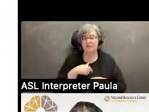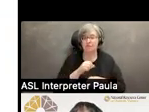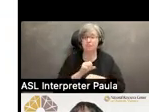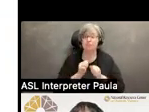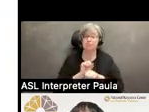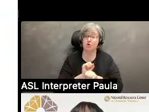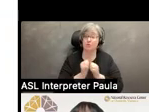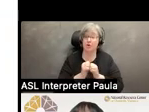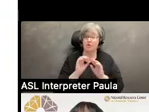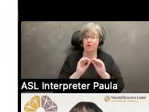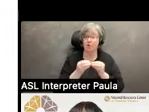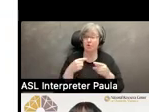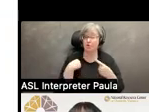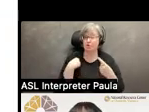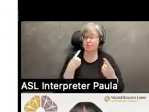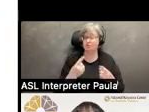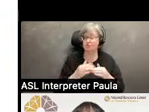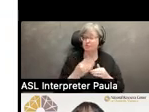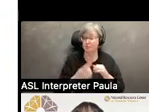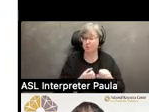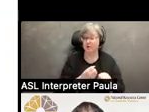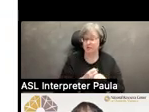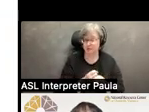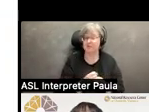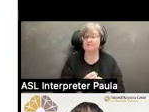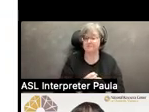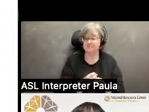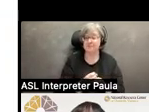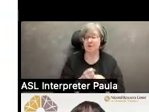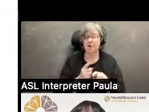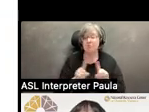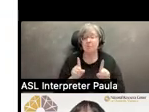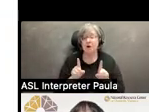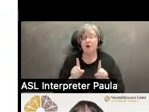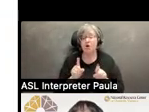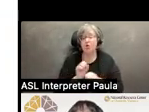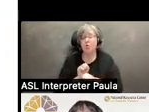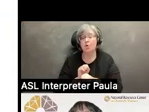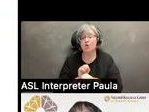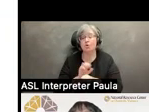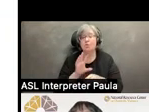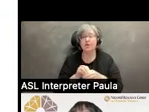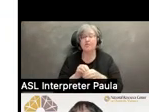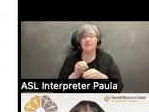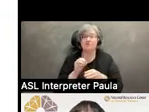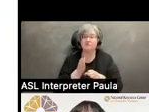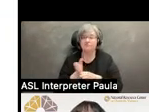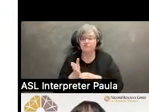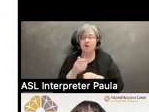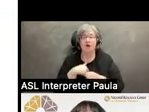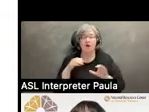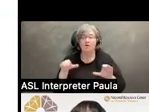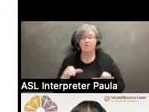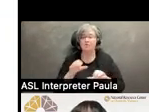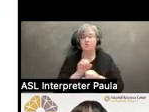organization for a little over a year now. But as far as the work within the movement, I've been doing this work for